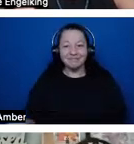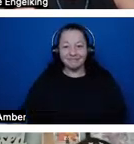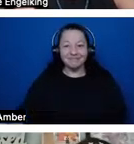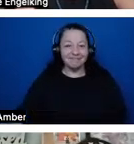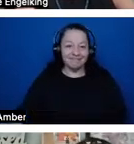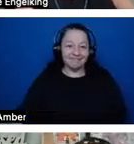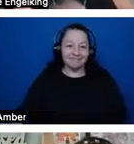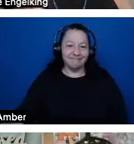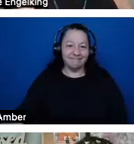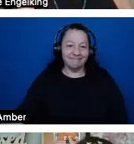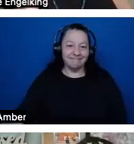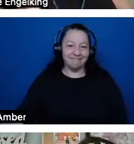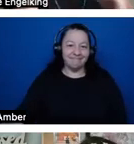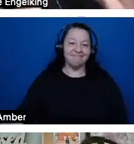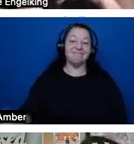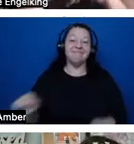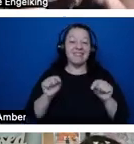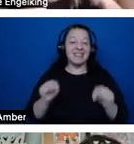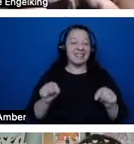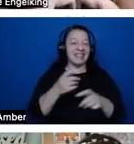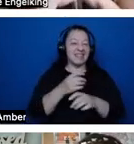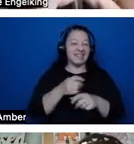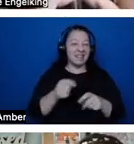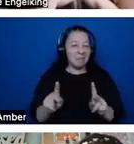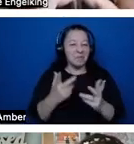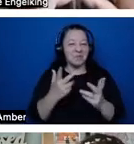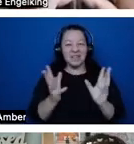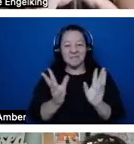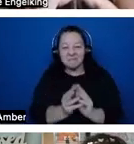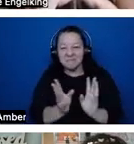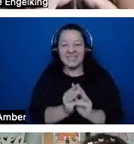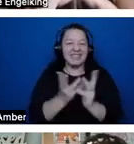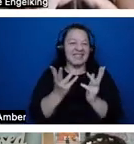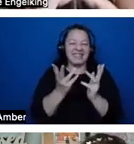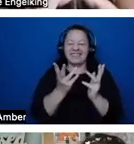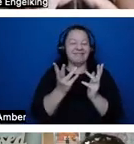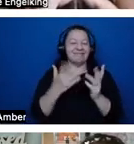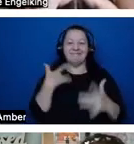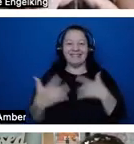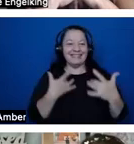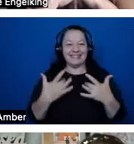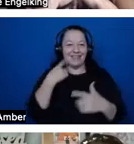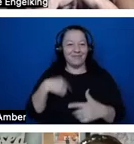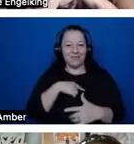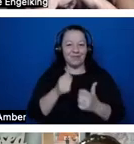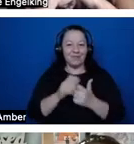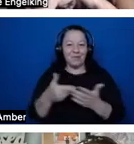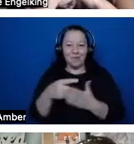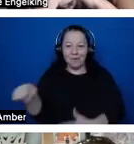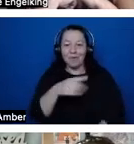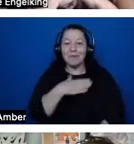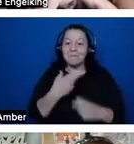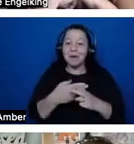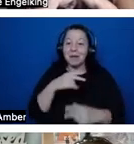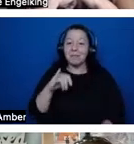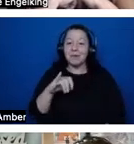We're so excited to have the space today with everyone. My name is Jolene, and I'll do more of